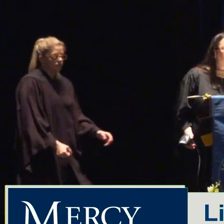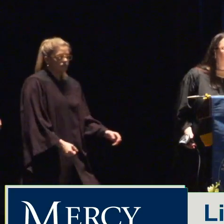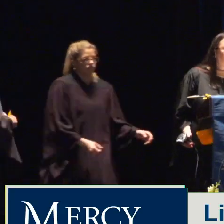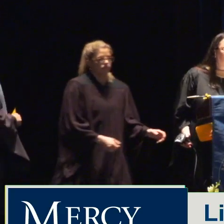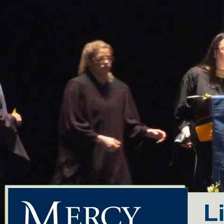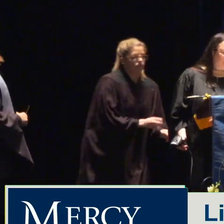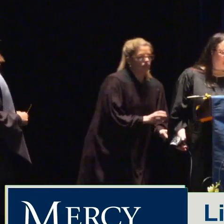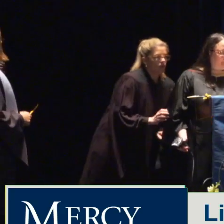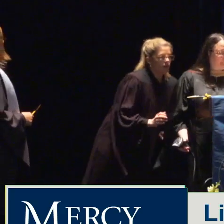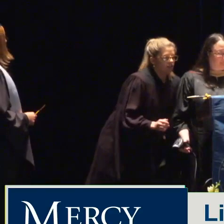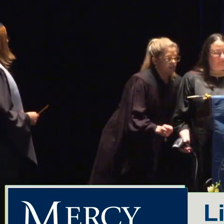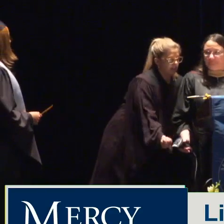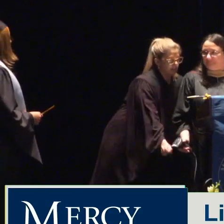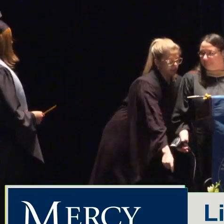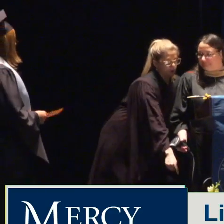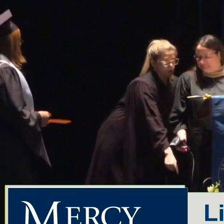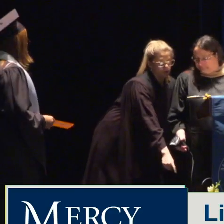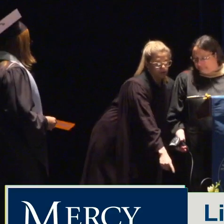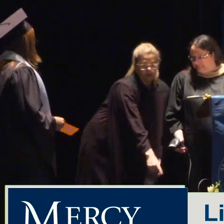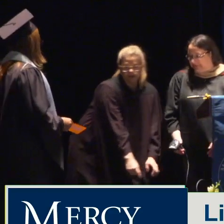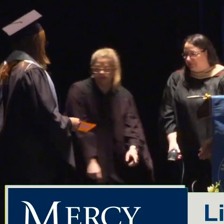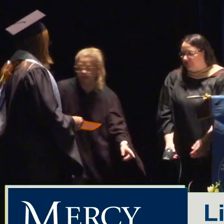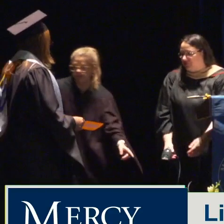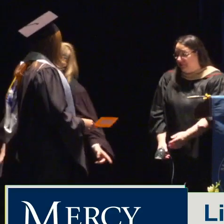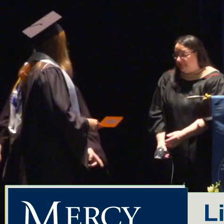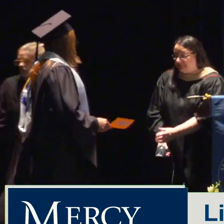Lizette Taylor.